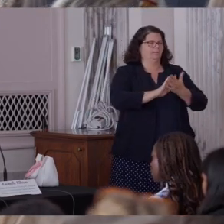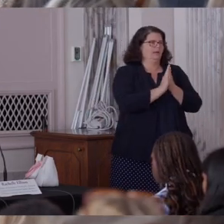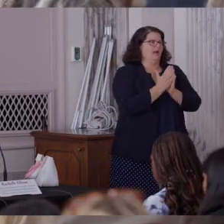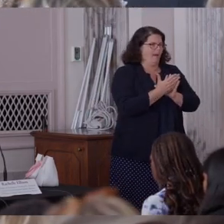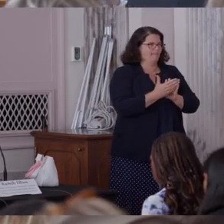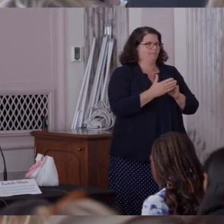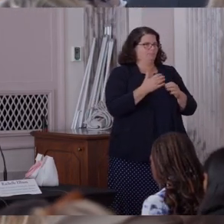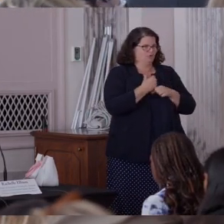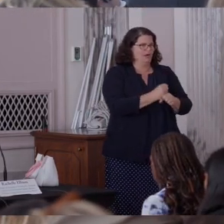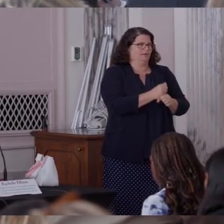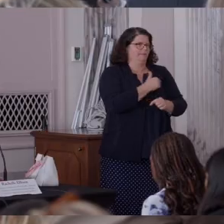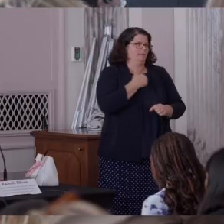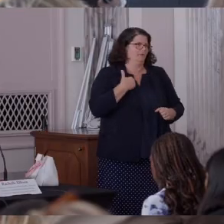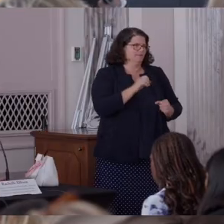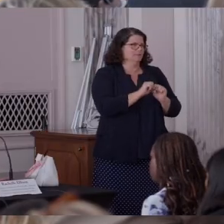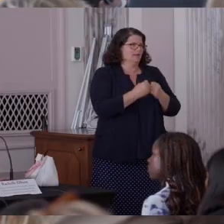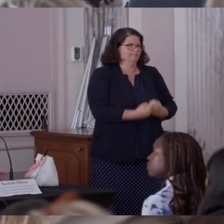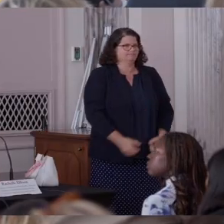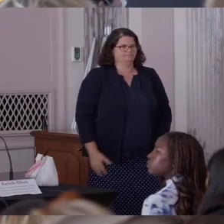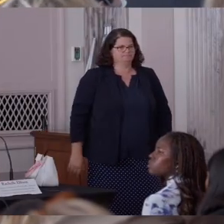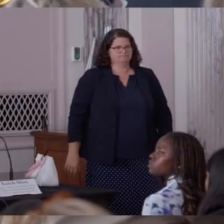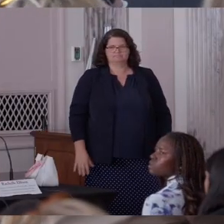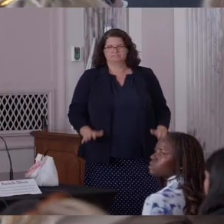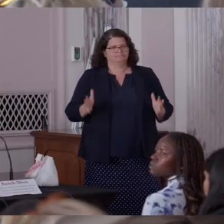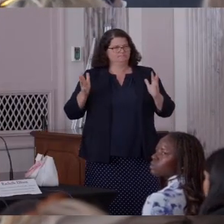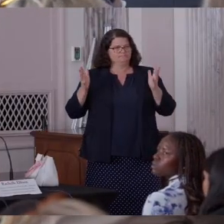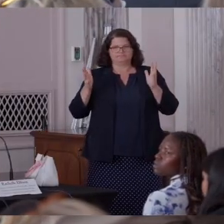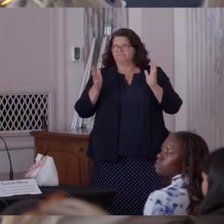Thank you. Thank you.